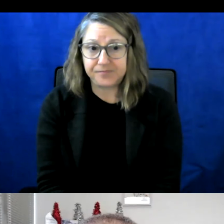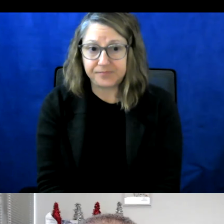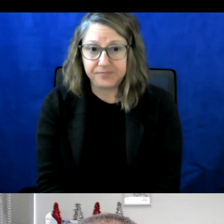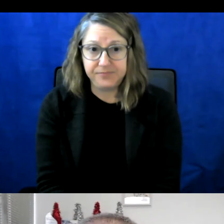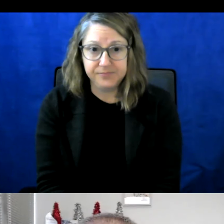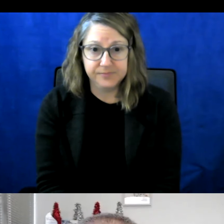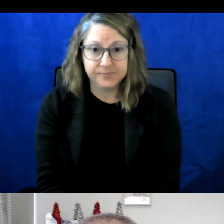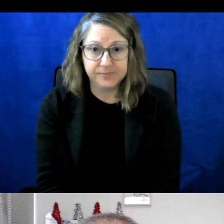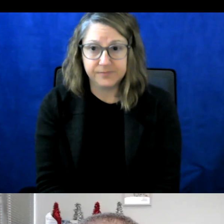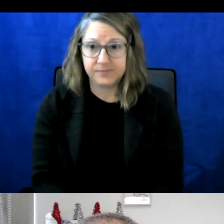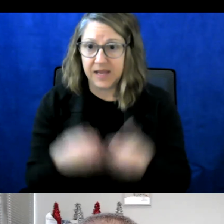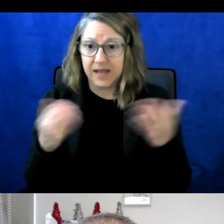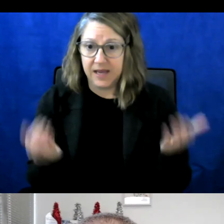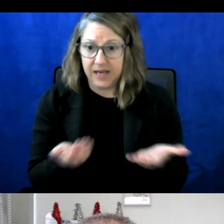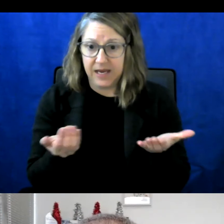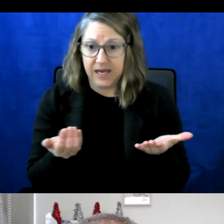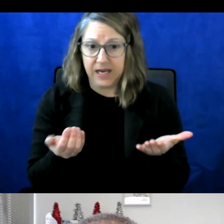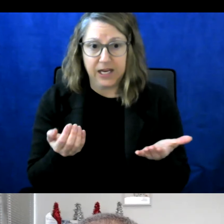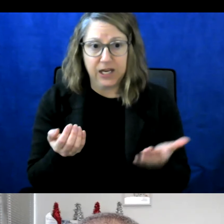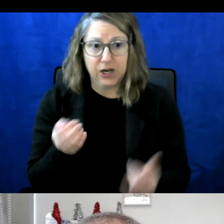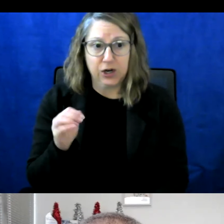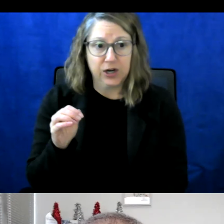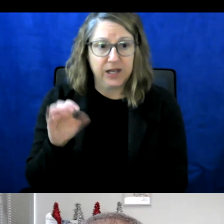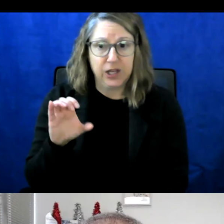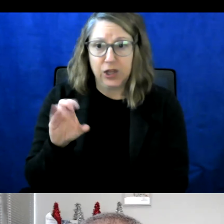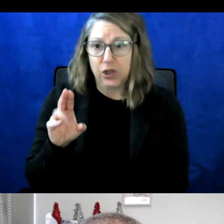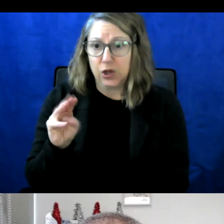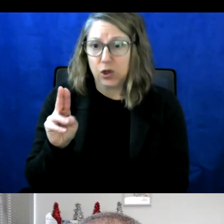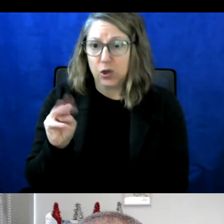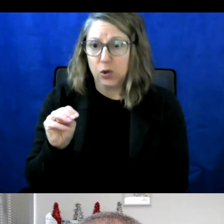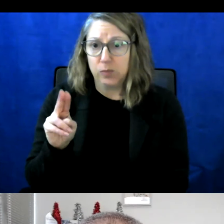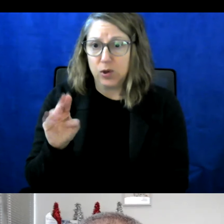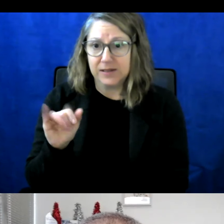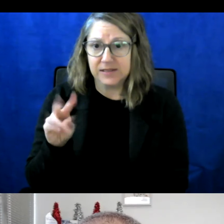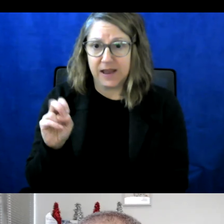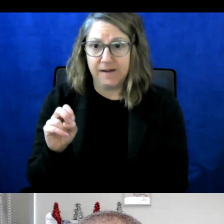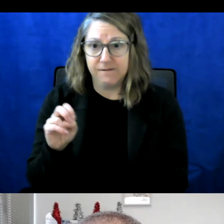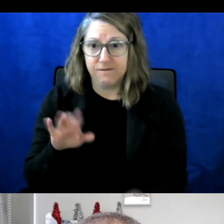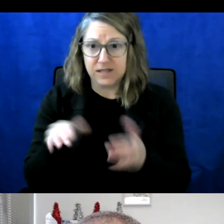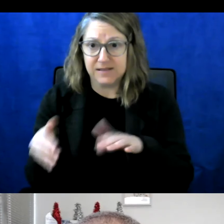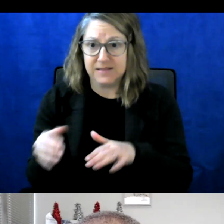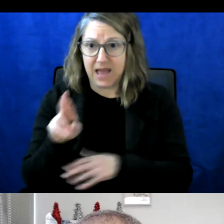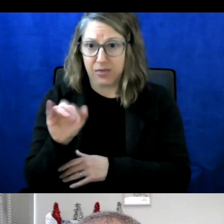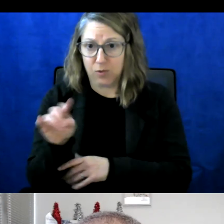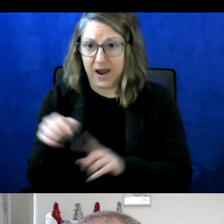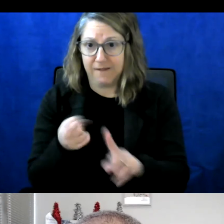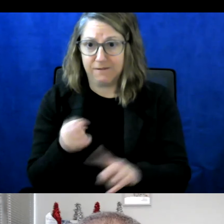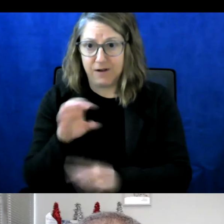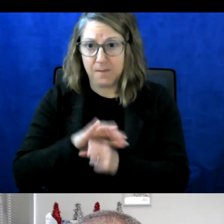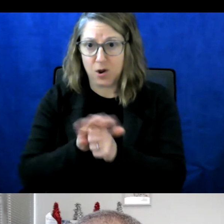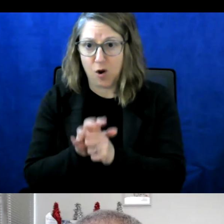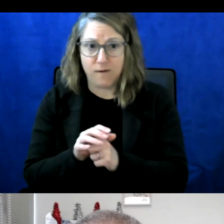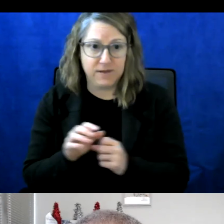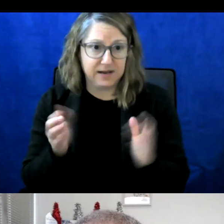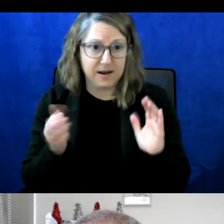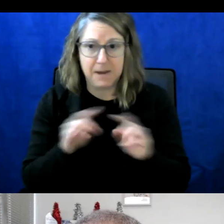the cumulative mortality rate or death rate from COVID comparing different countries across